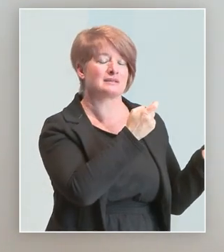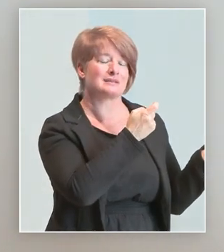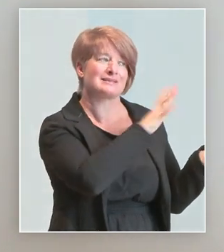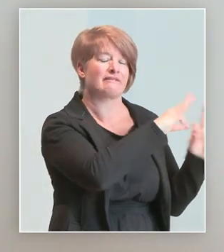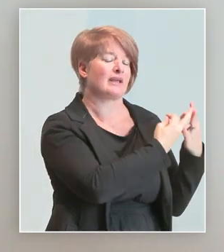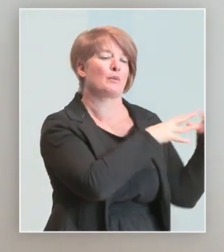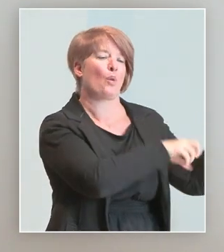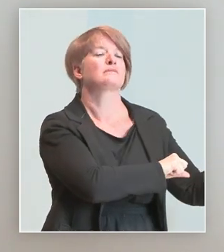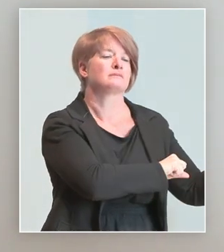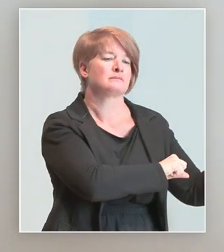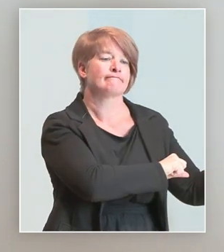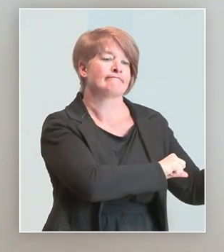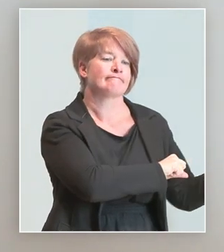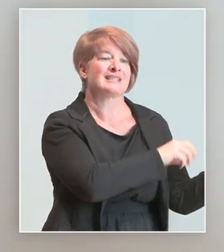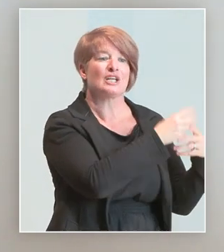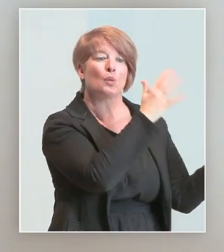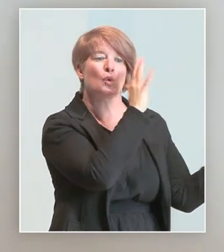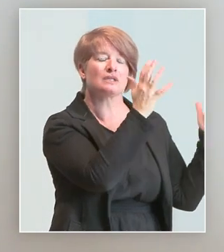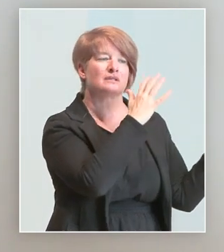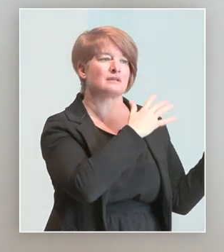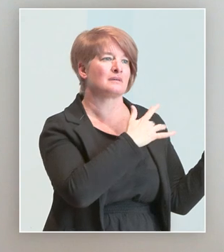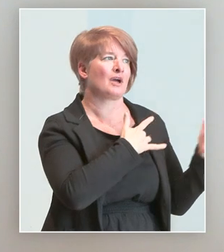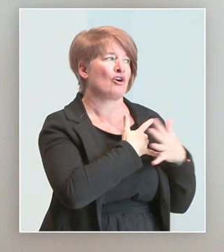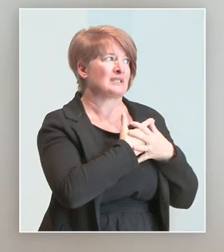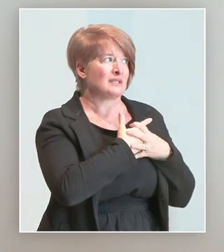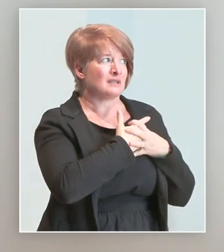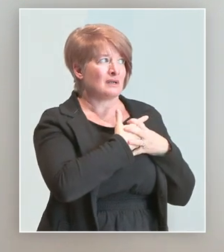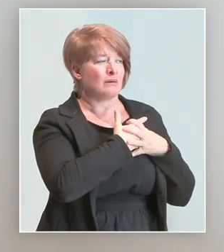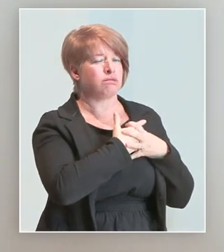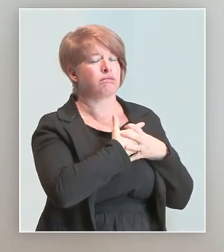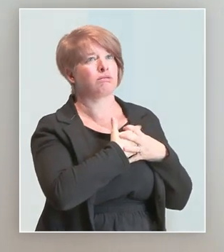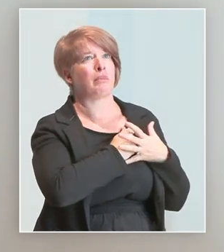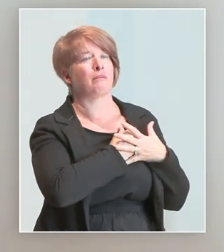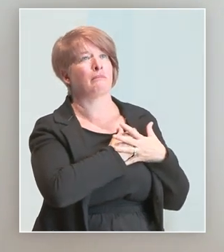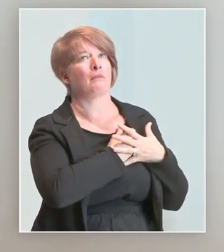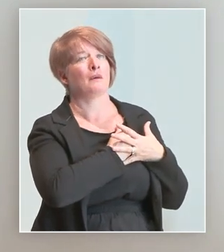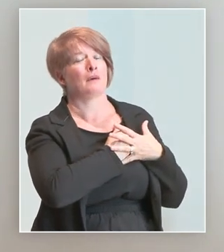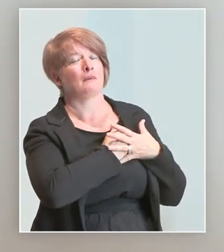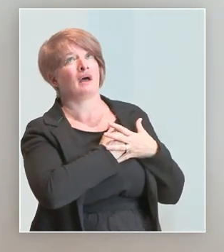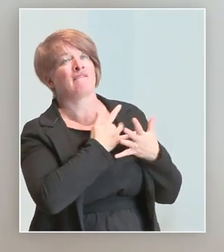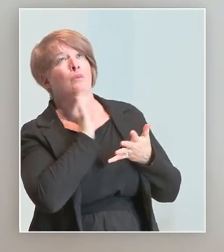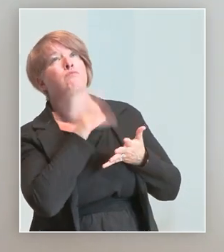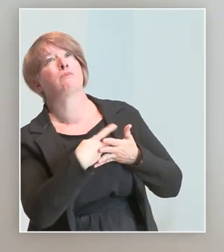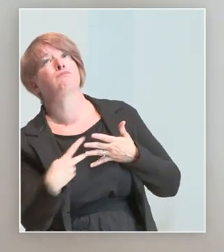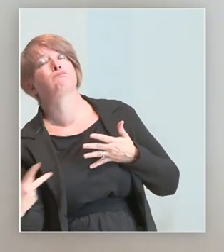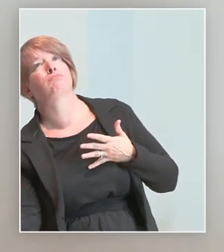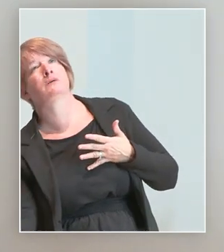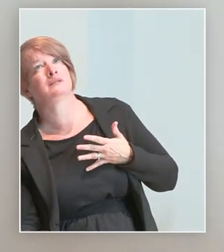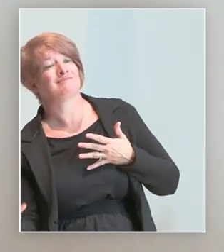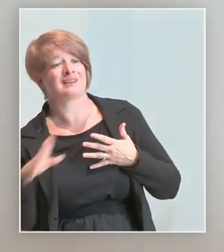wealthy family that was in the woods. My heart threatened to knock me over with its thumping, knowing I would not